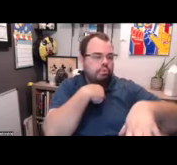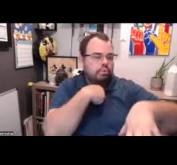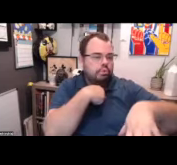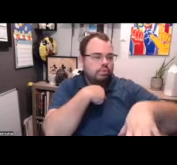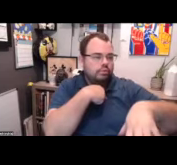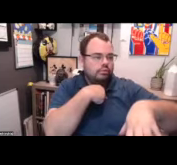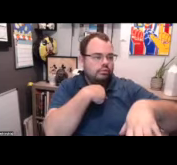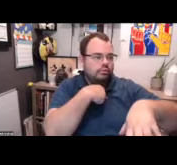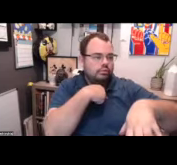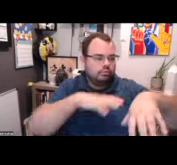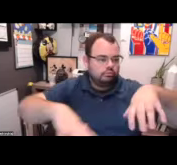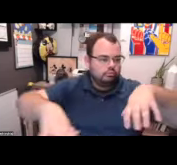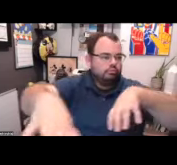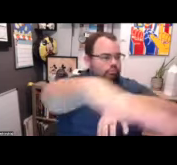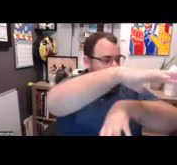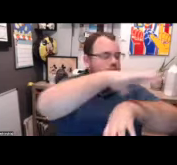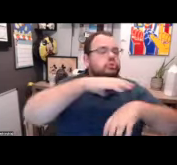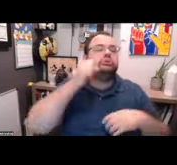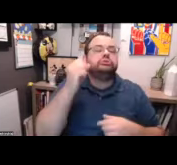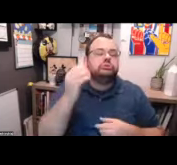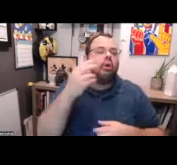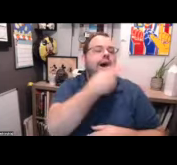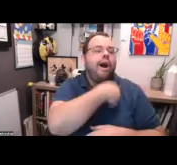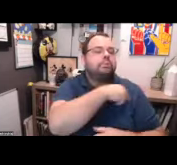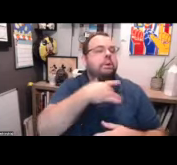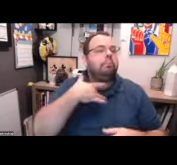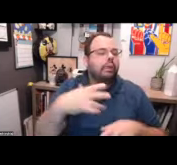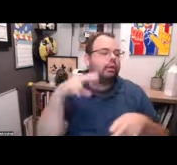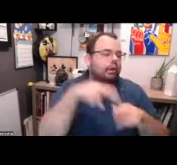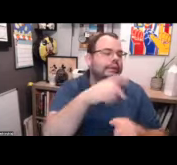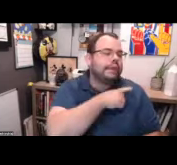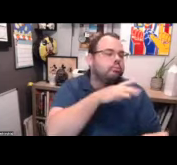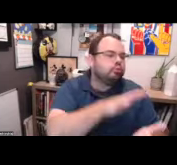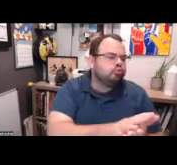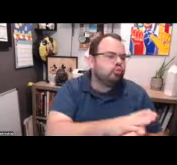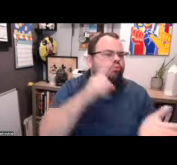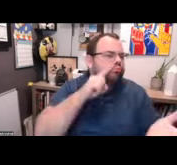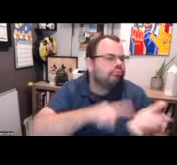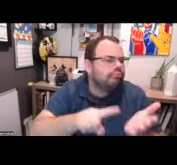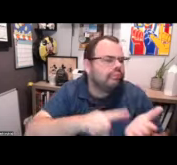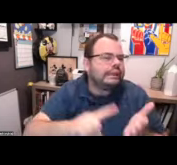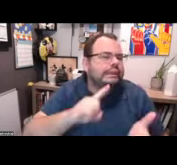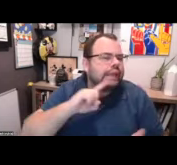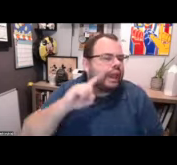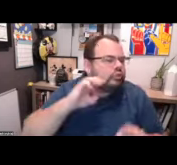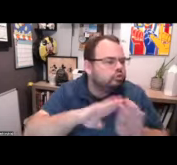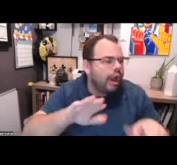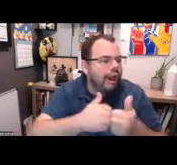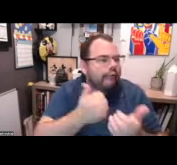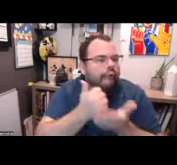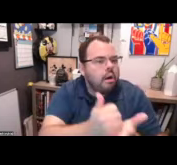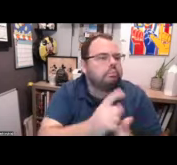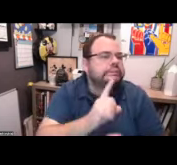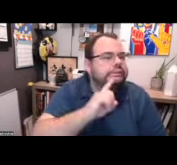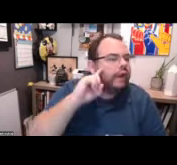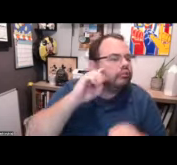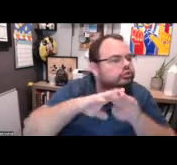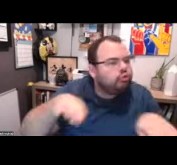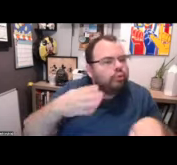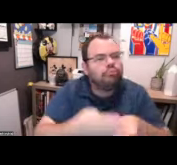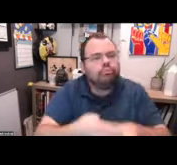the school, it's all surrounded by hospitals. Like literally, this school is in the area where UM and Jackson, all